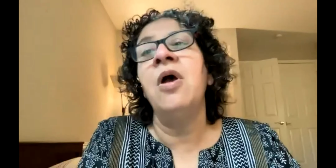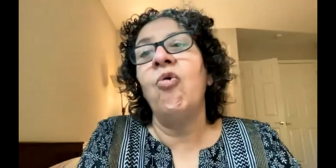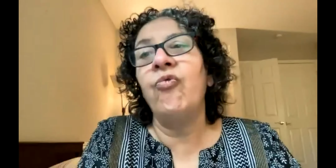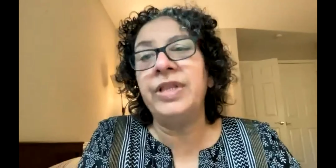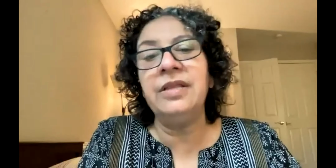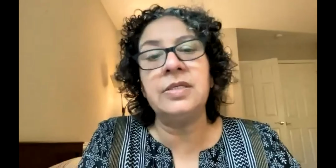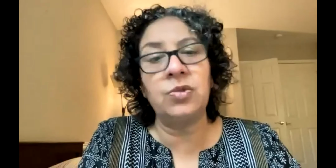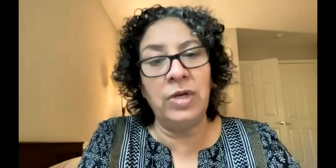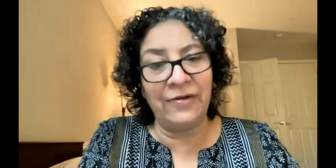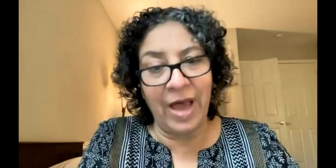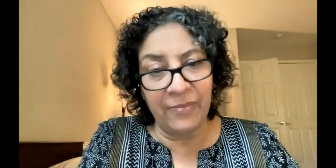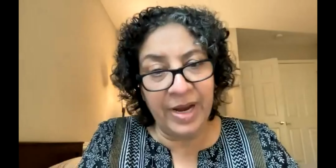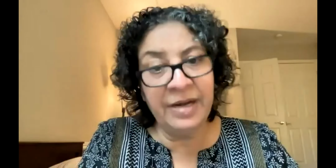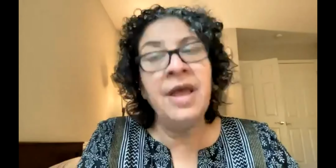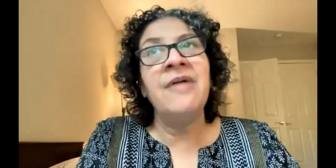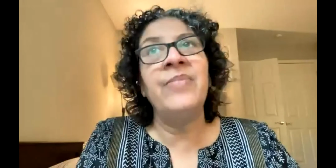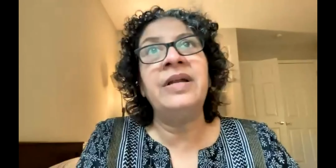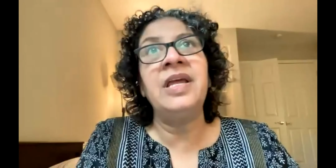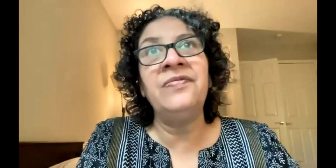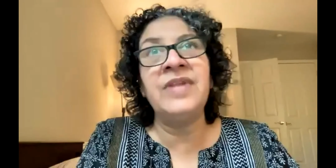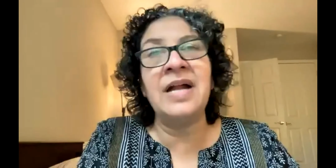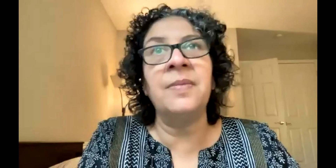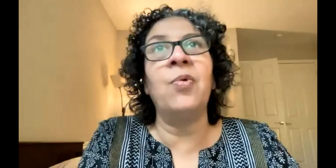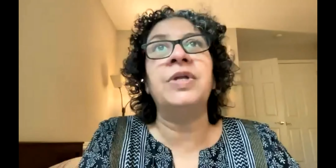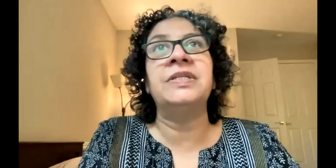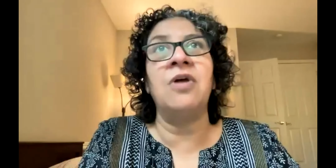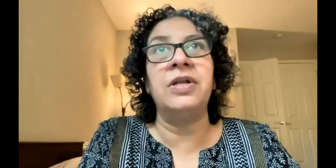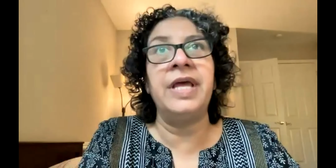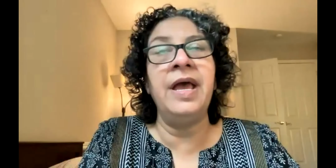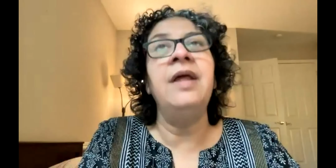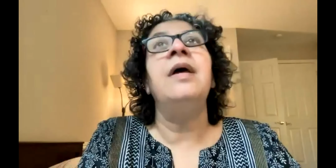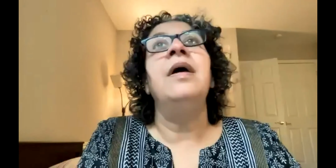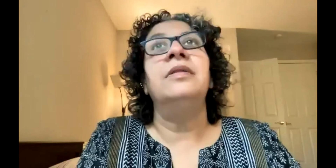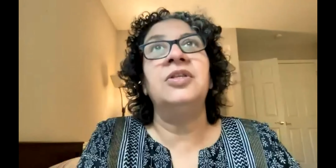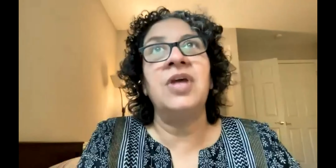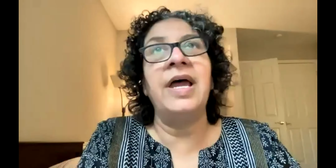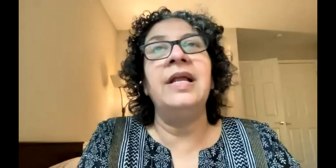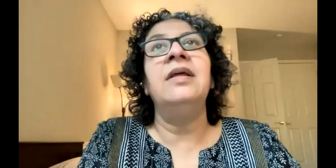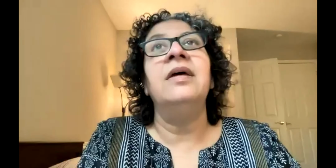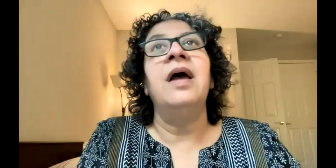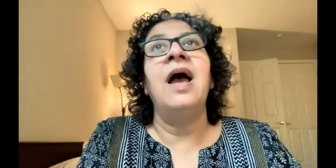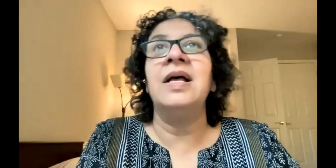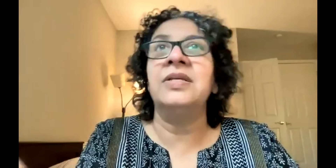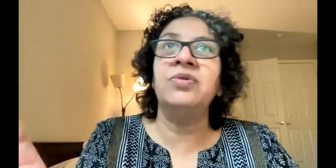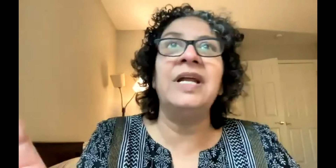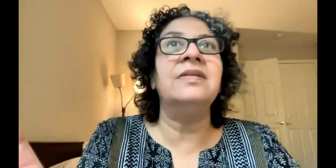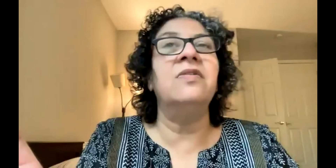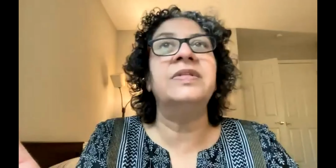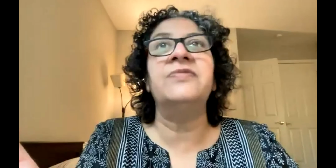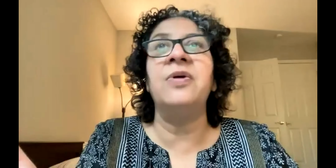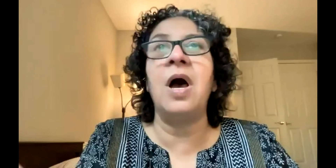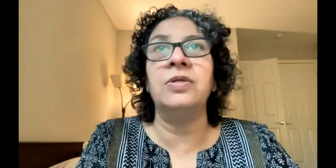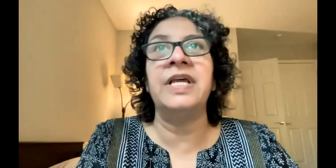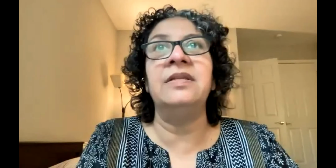support within the school environment. But if that support is not there, the child has to get the